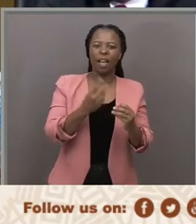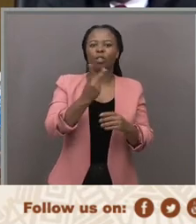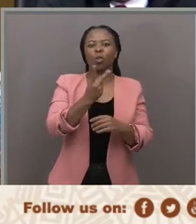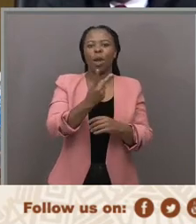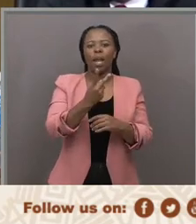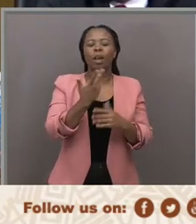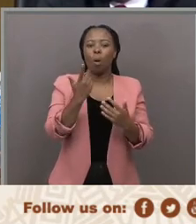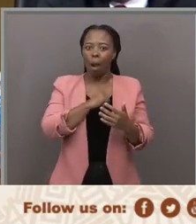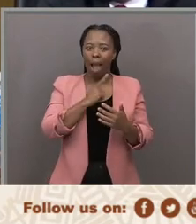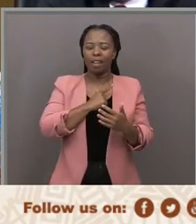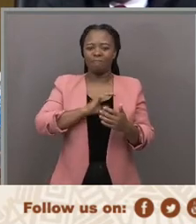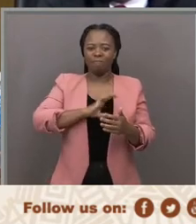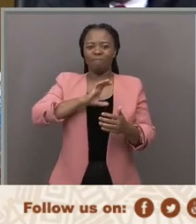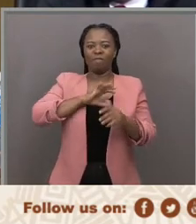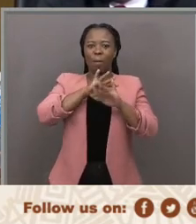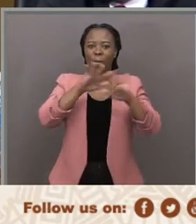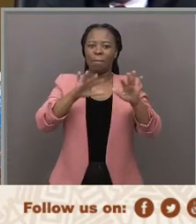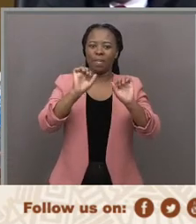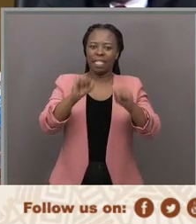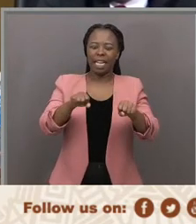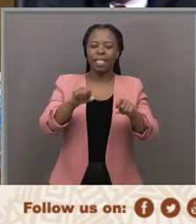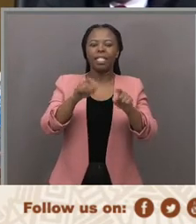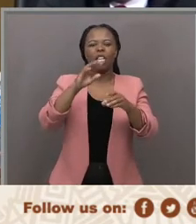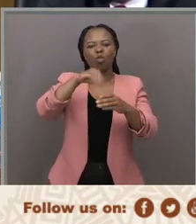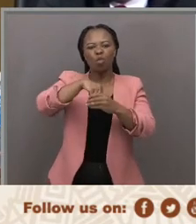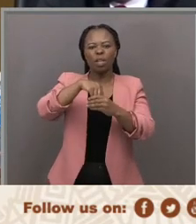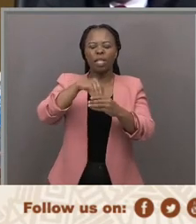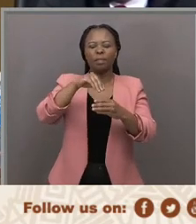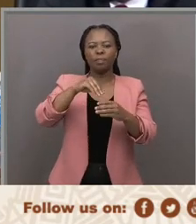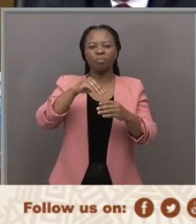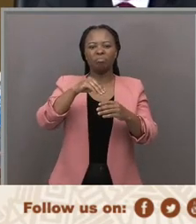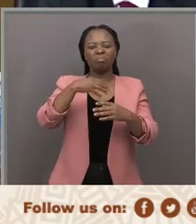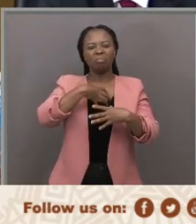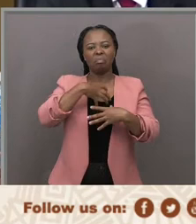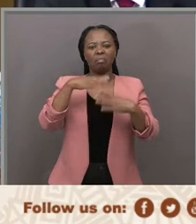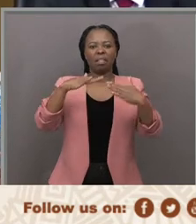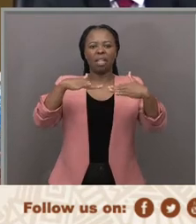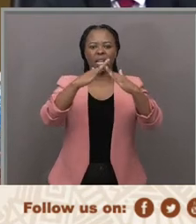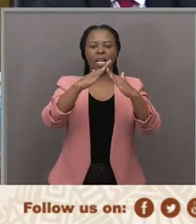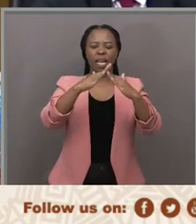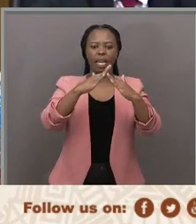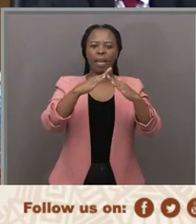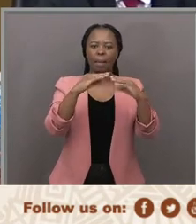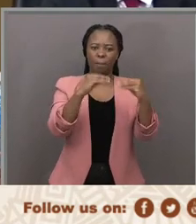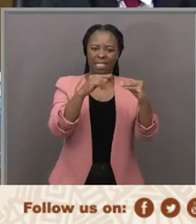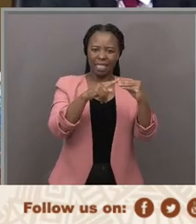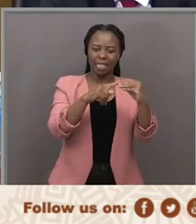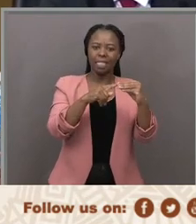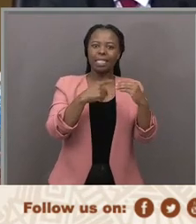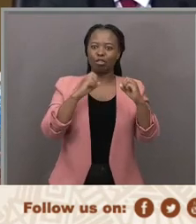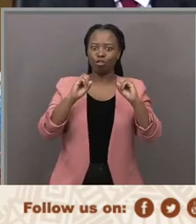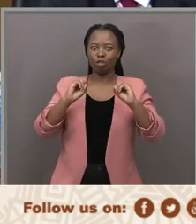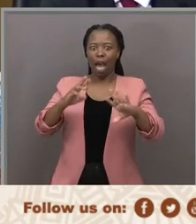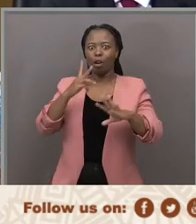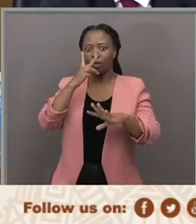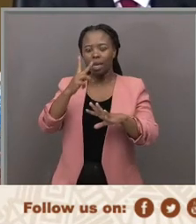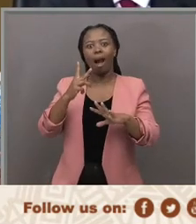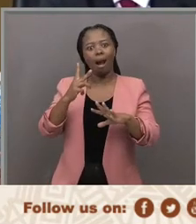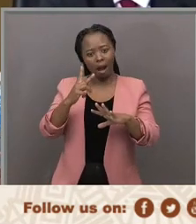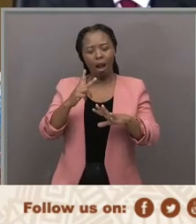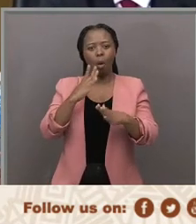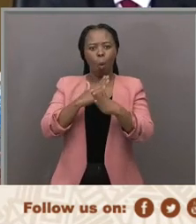public confidence, including state-owned enterprises can begin to see that We must work with great speed to